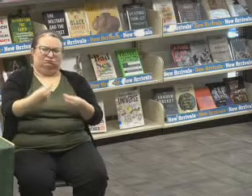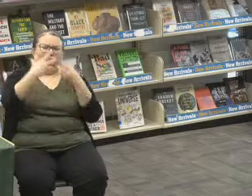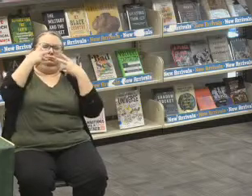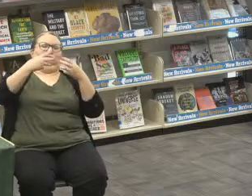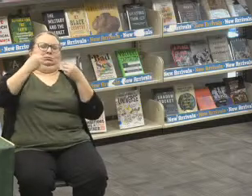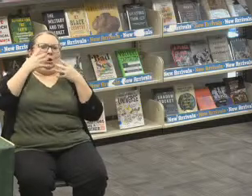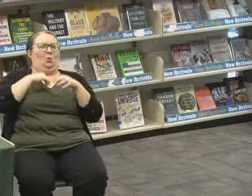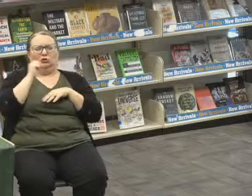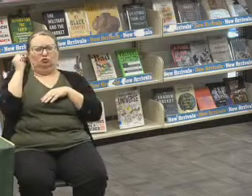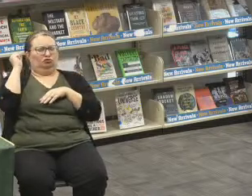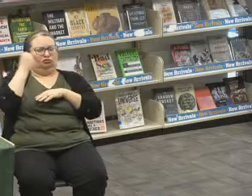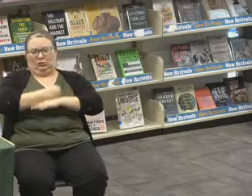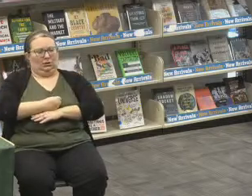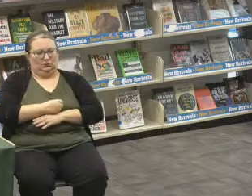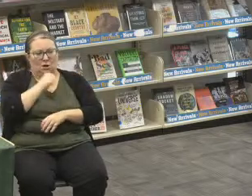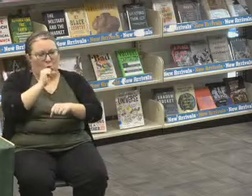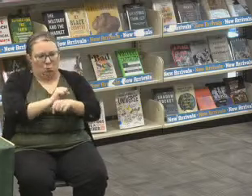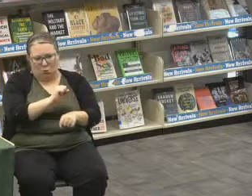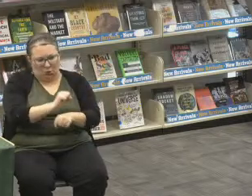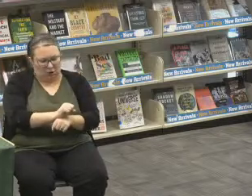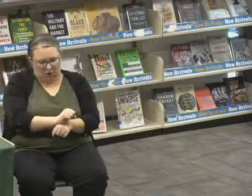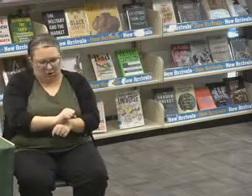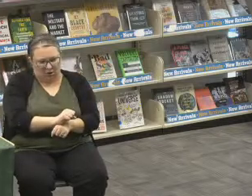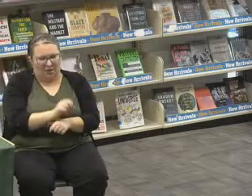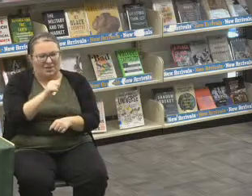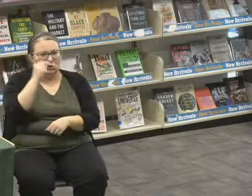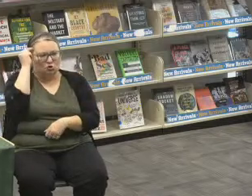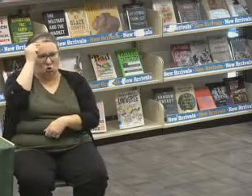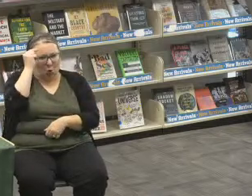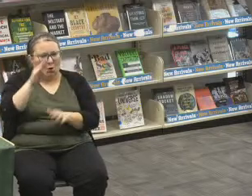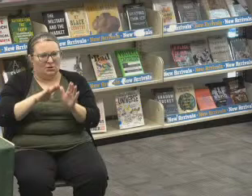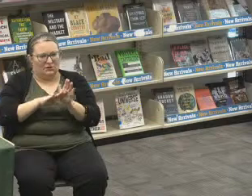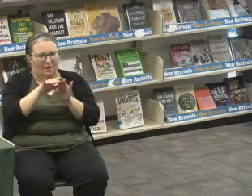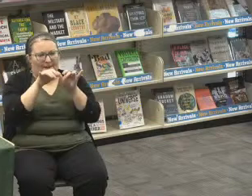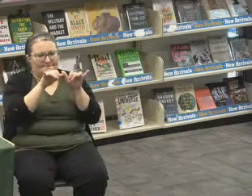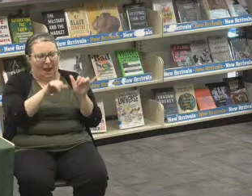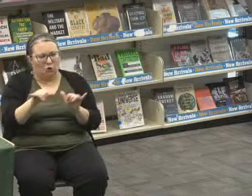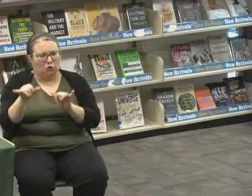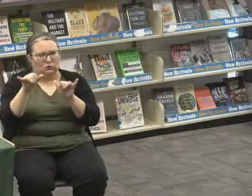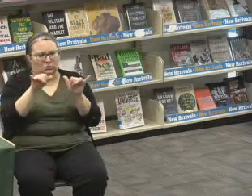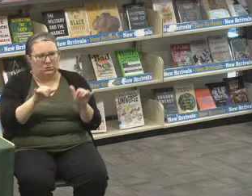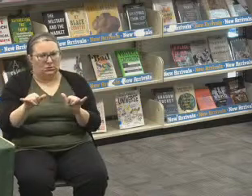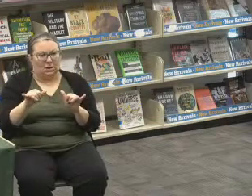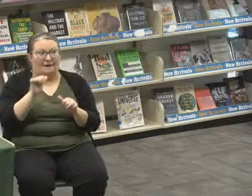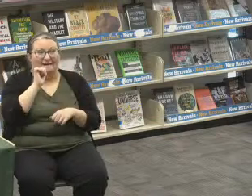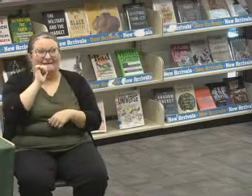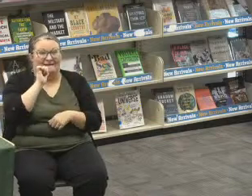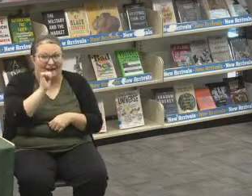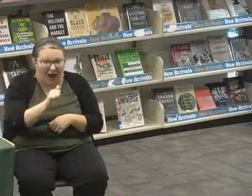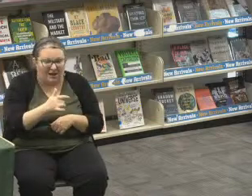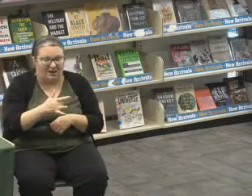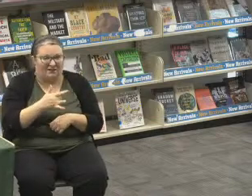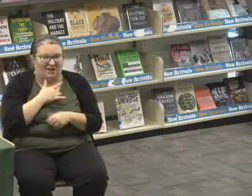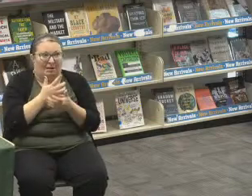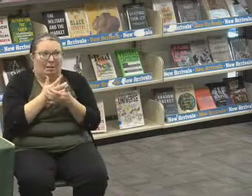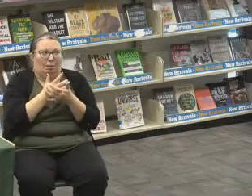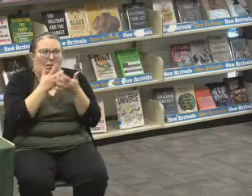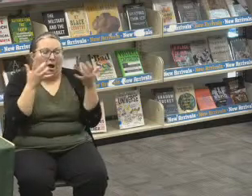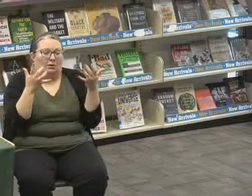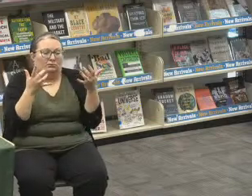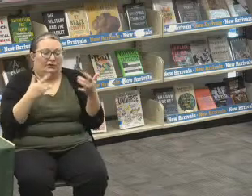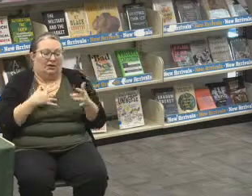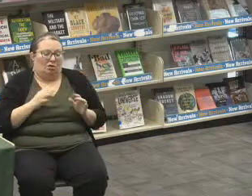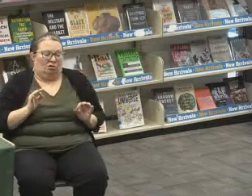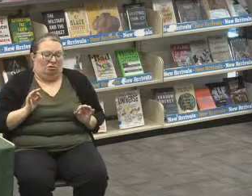So that's some of why you'll see neurodevelopmental patterns of like not feeling very much.